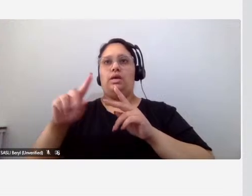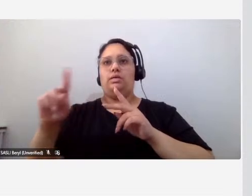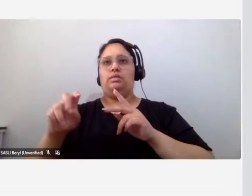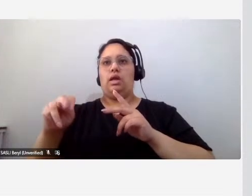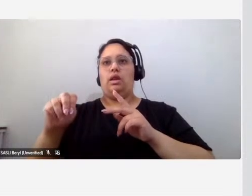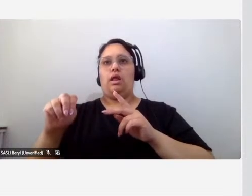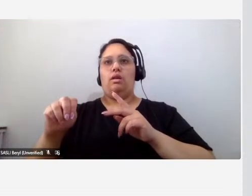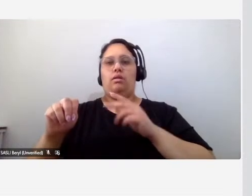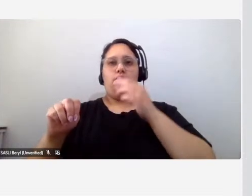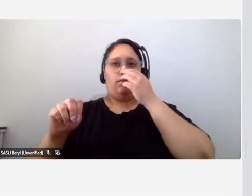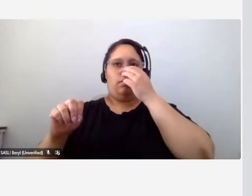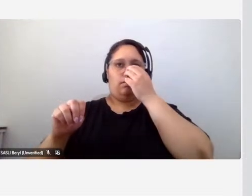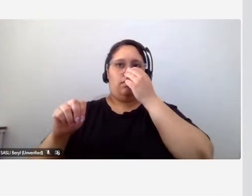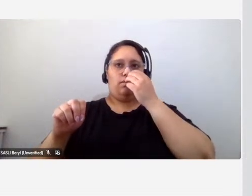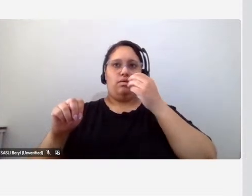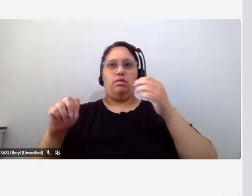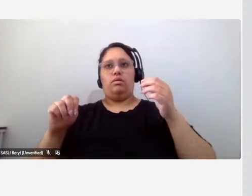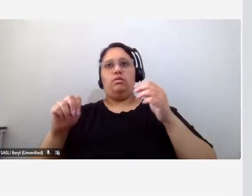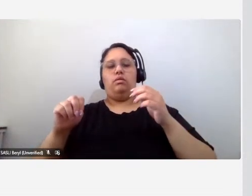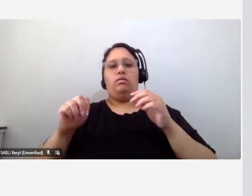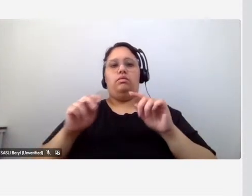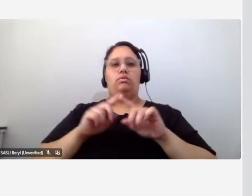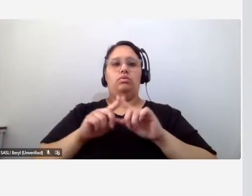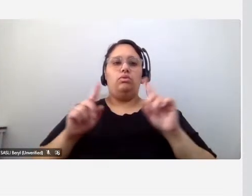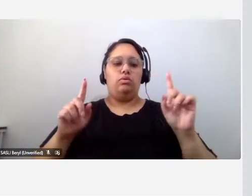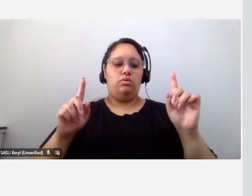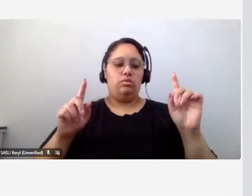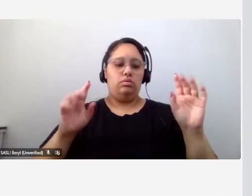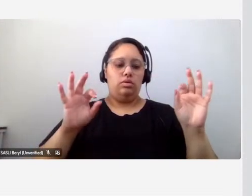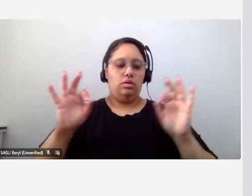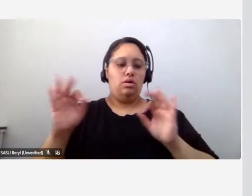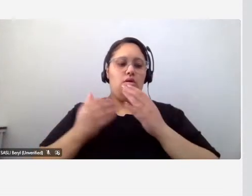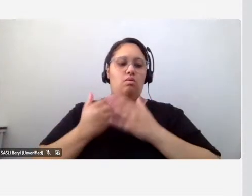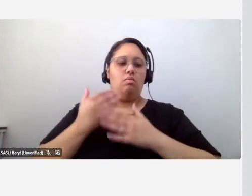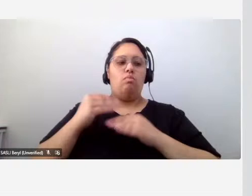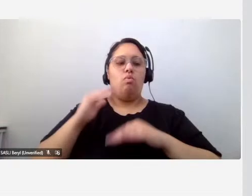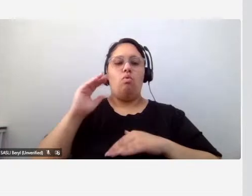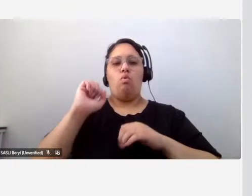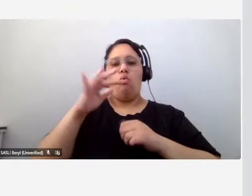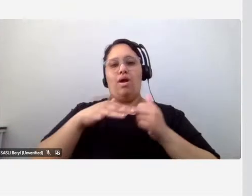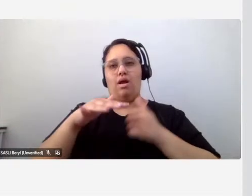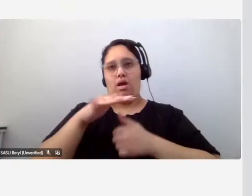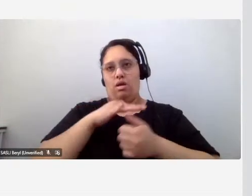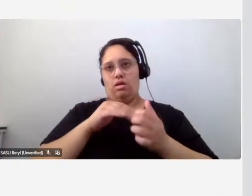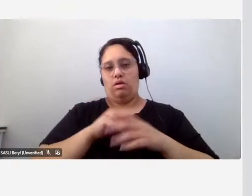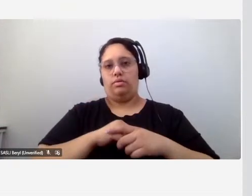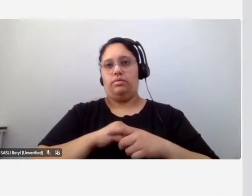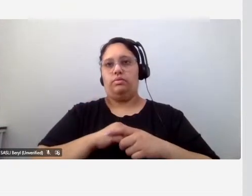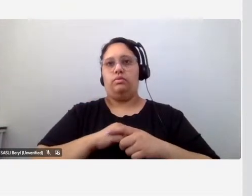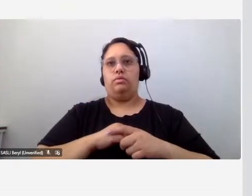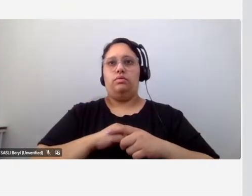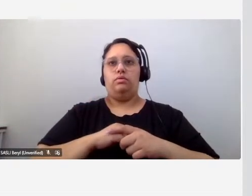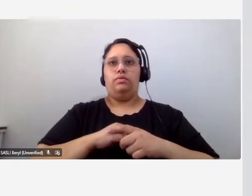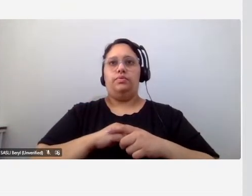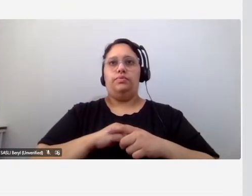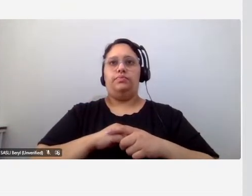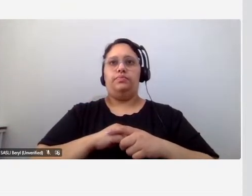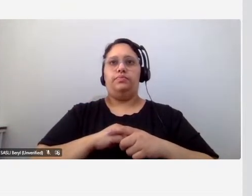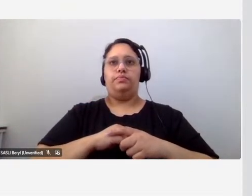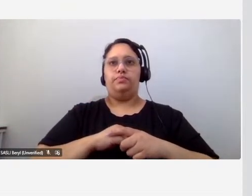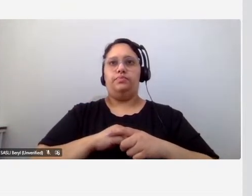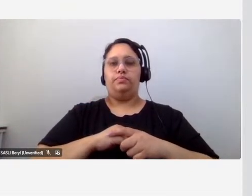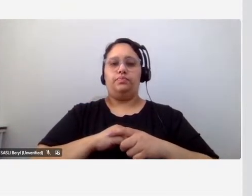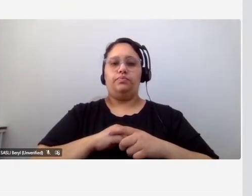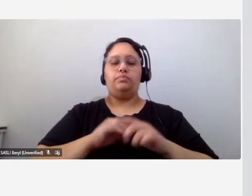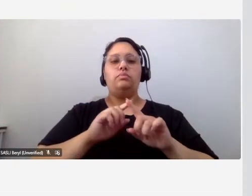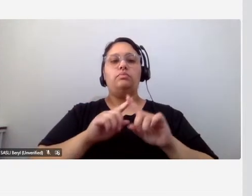think the declaration of this World Heritage Site will mean a lot for those areas, not just by putting it on the map in terms of